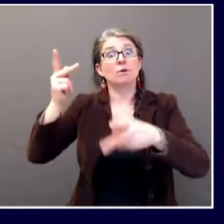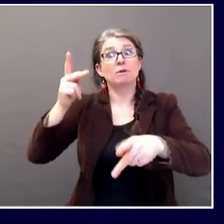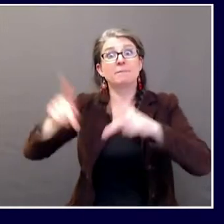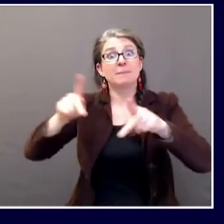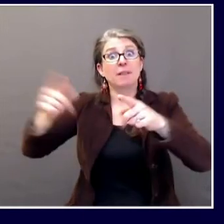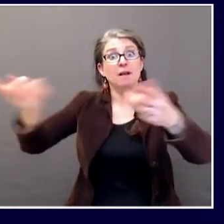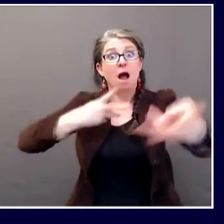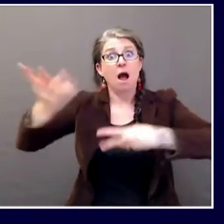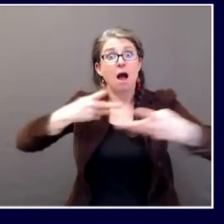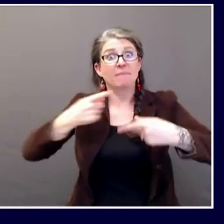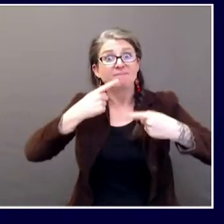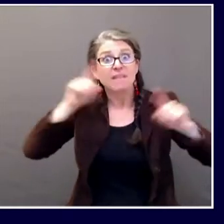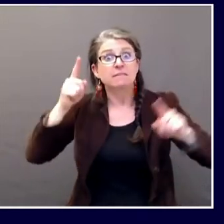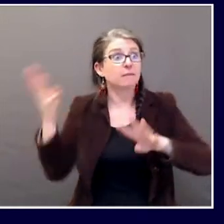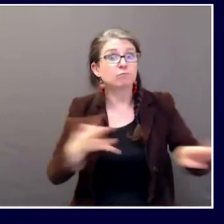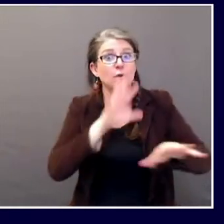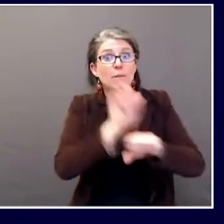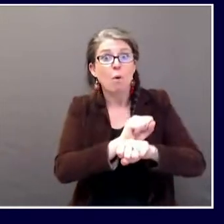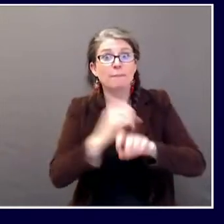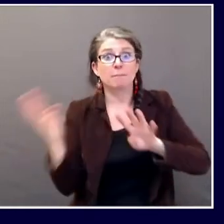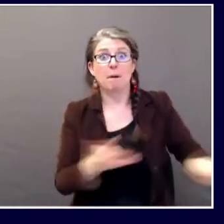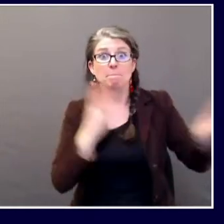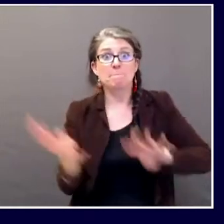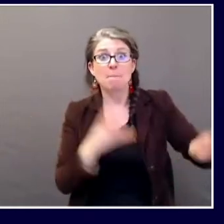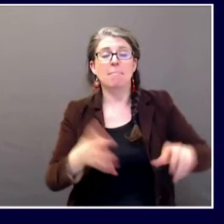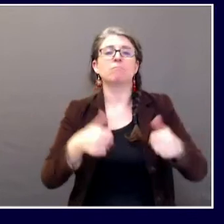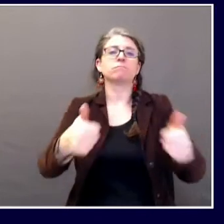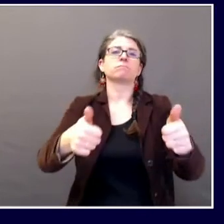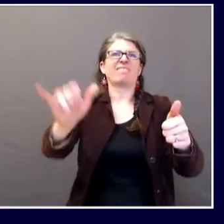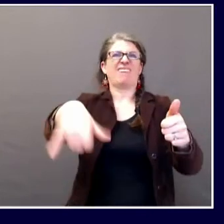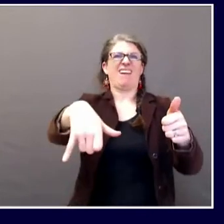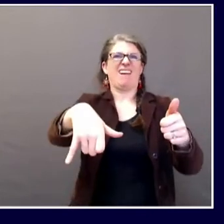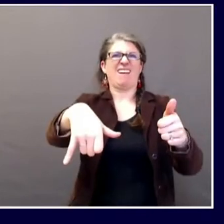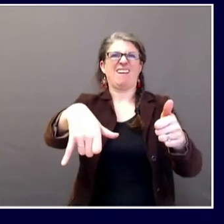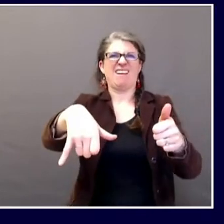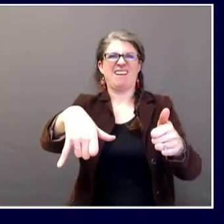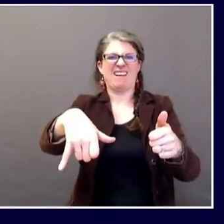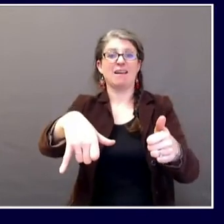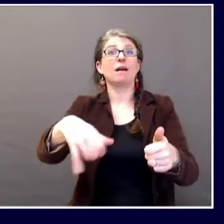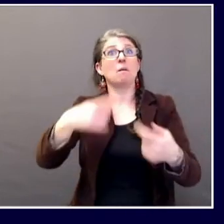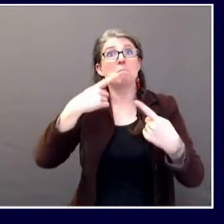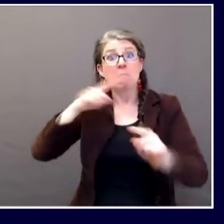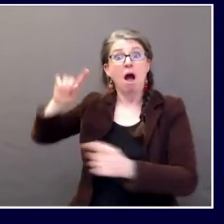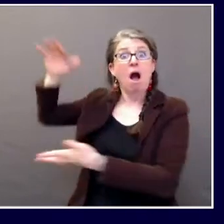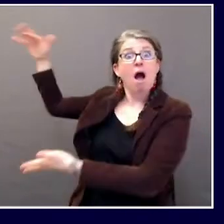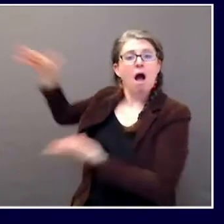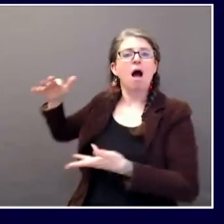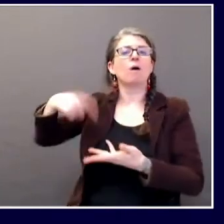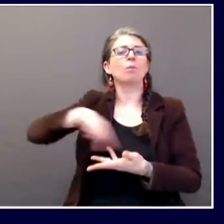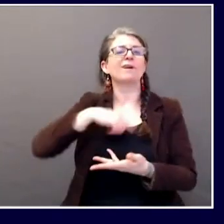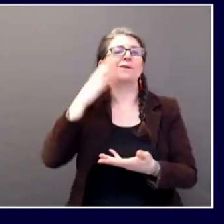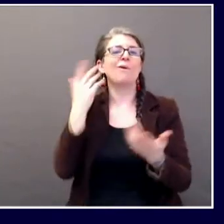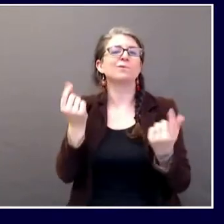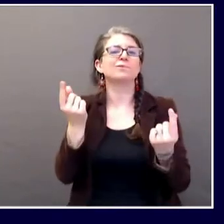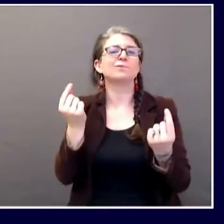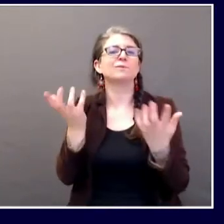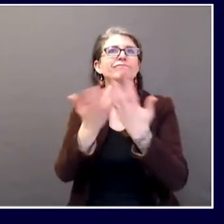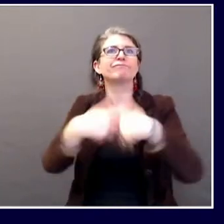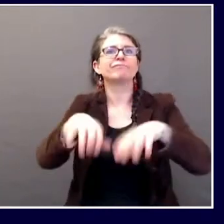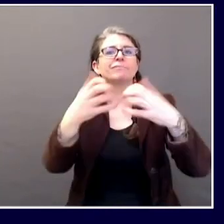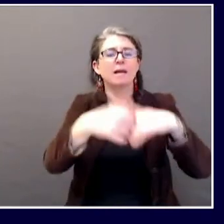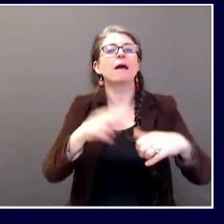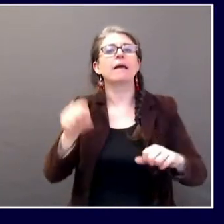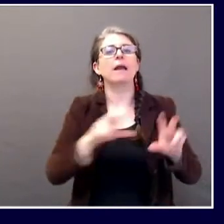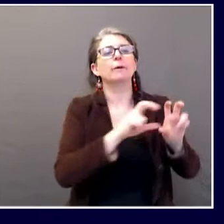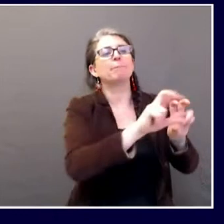look forward to being able to furnish independent medical practices. But right now, we don't know when that might be. Okay. And